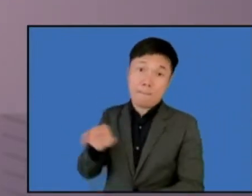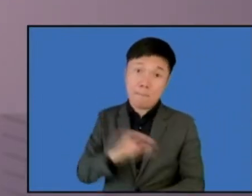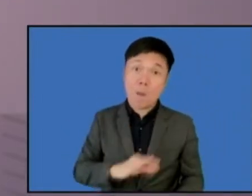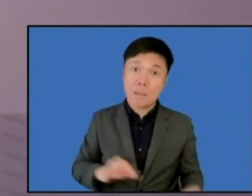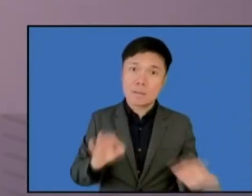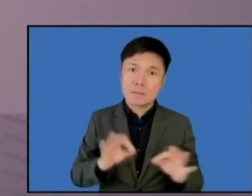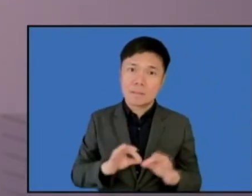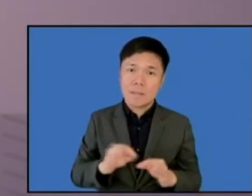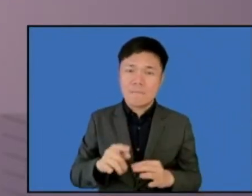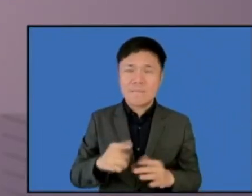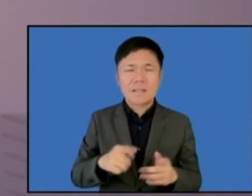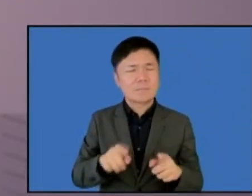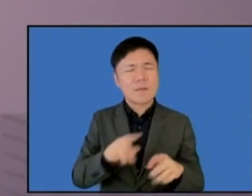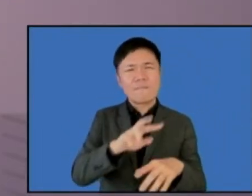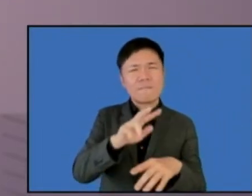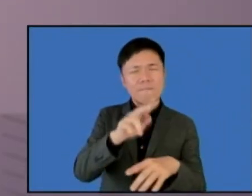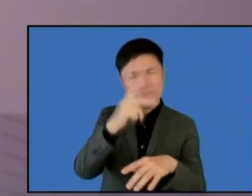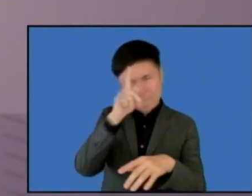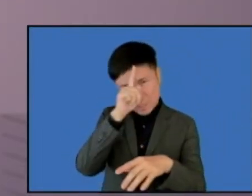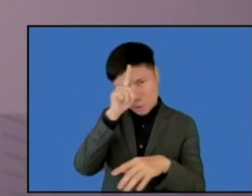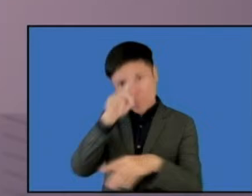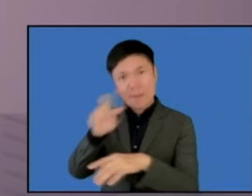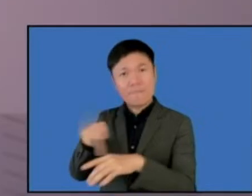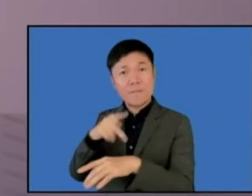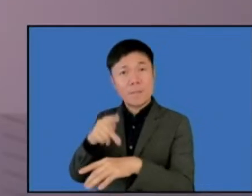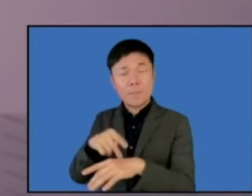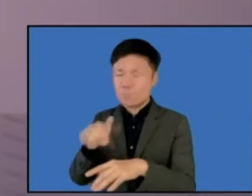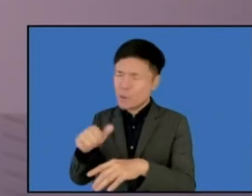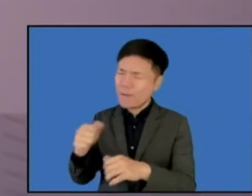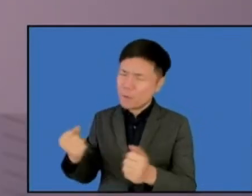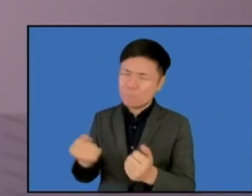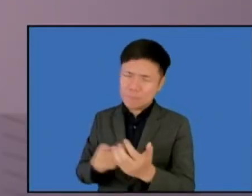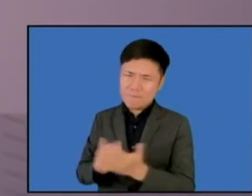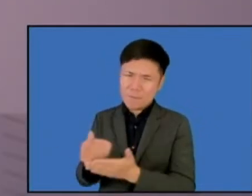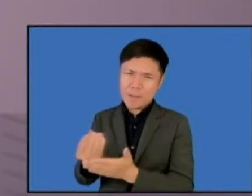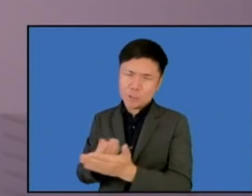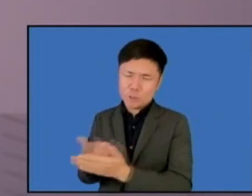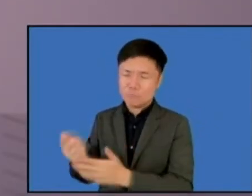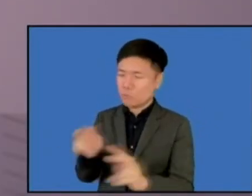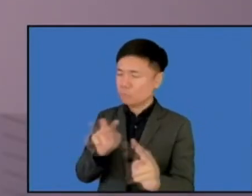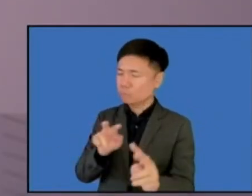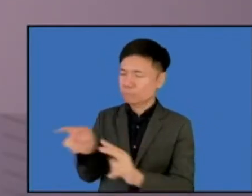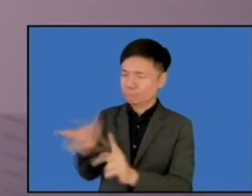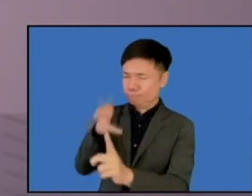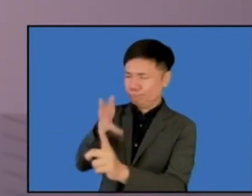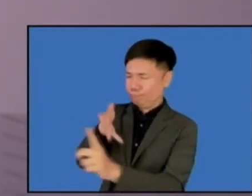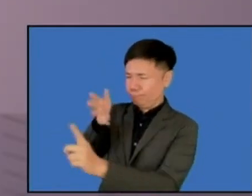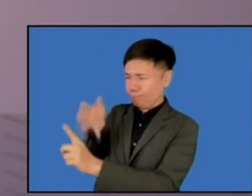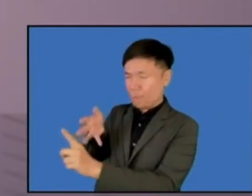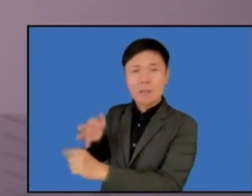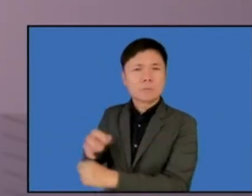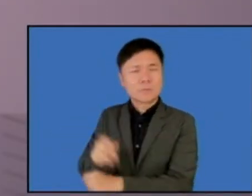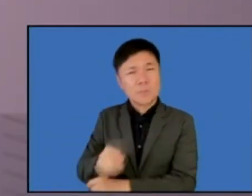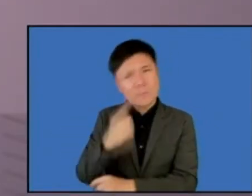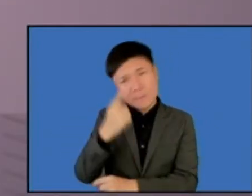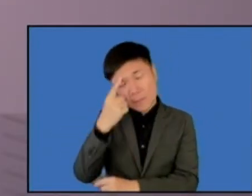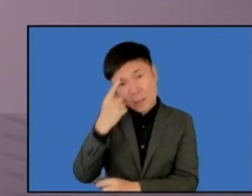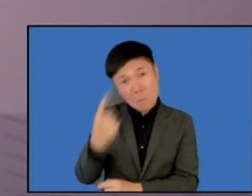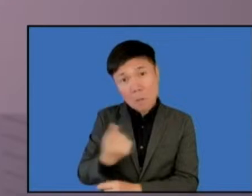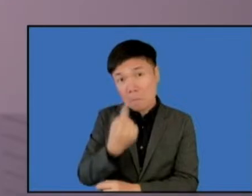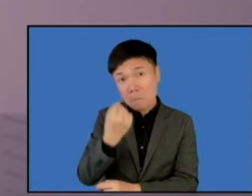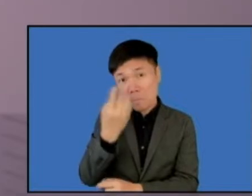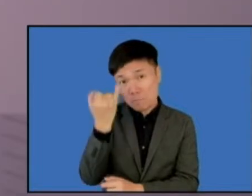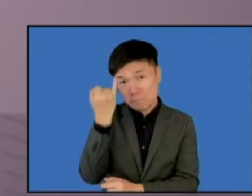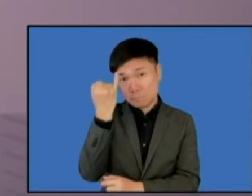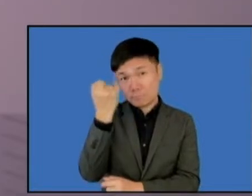German-Philippine ones, there is that kind of regular updating, monitoring, and stakeholdership. So that would be something to look at, kind of thing. There